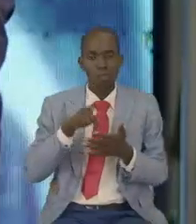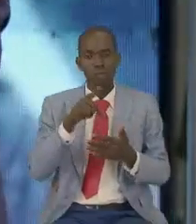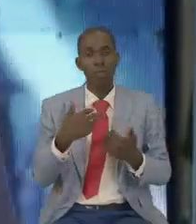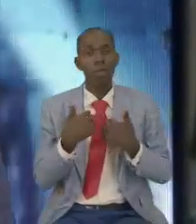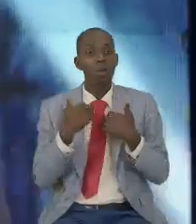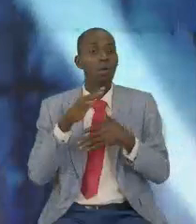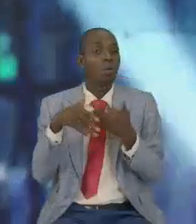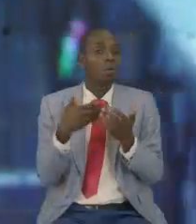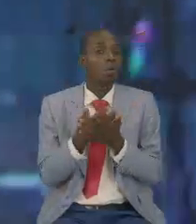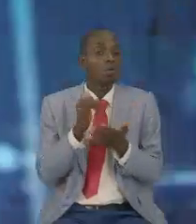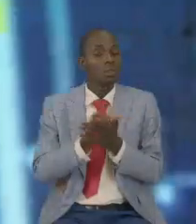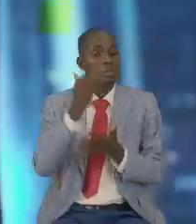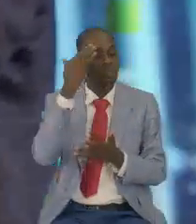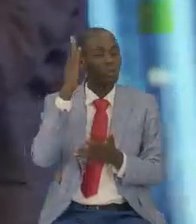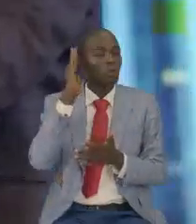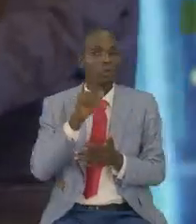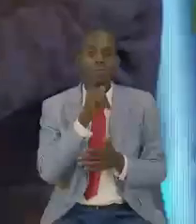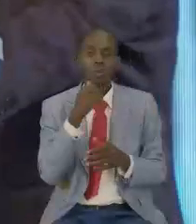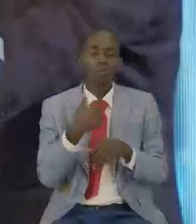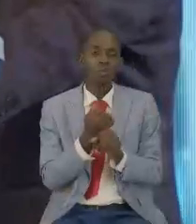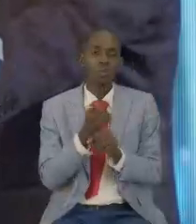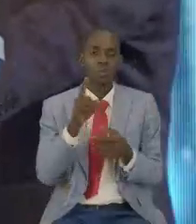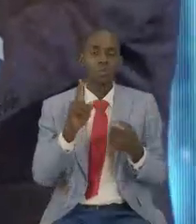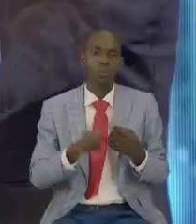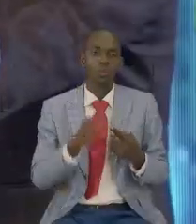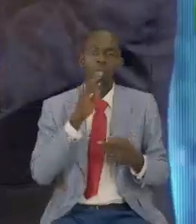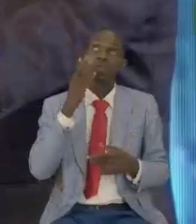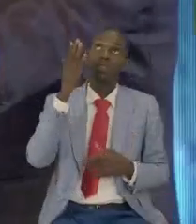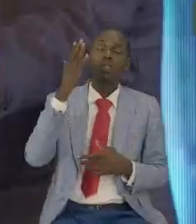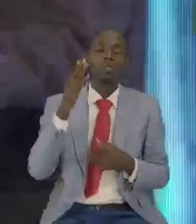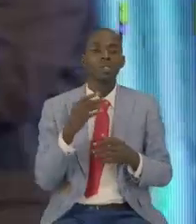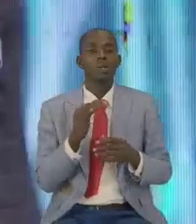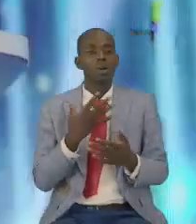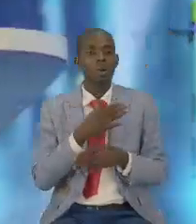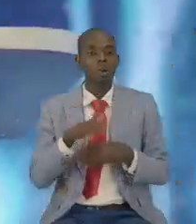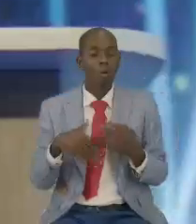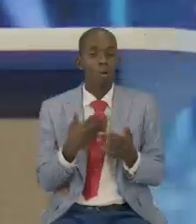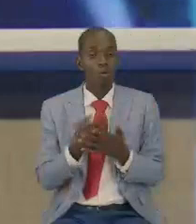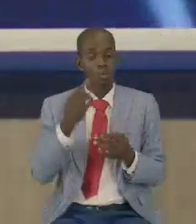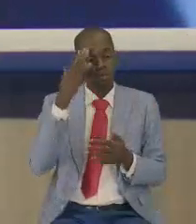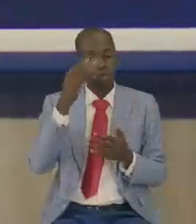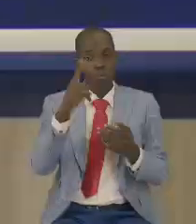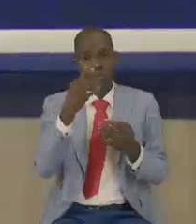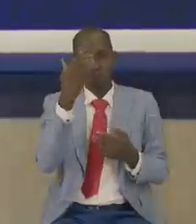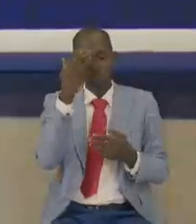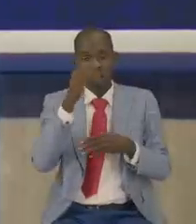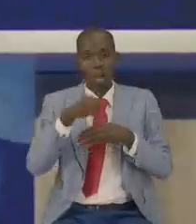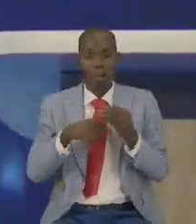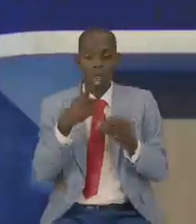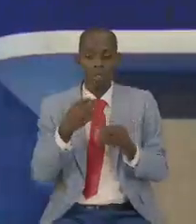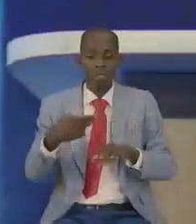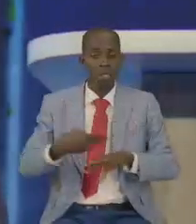the knowledge you have about the Lamb, about the Redeemer, about how you'll